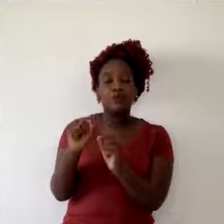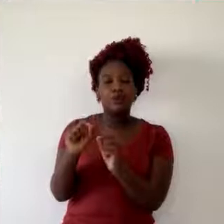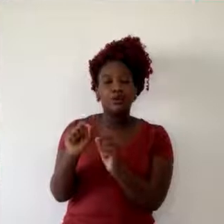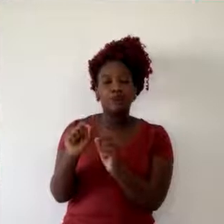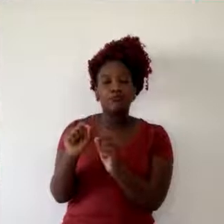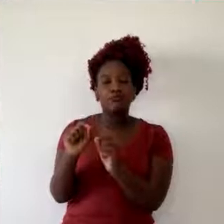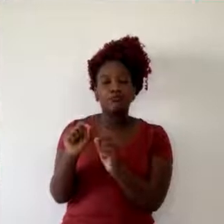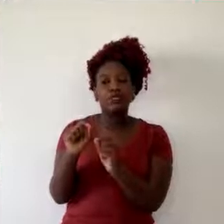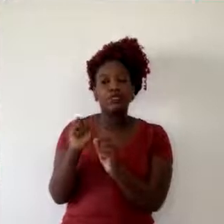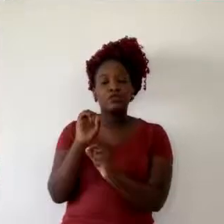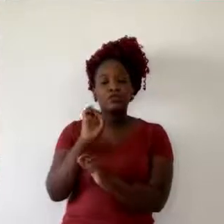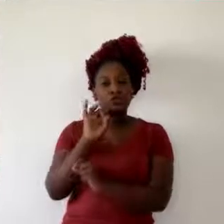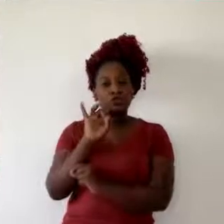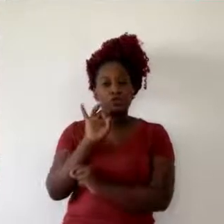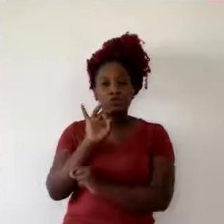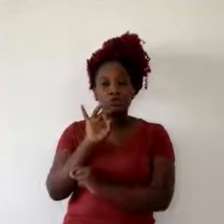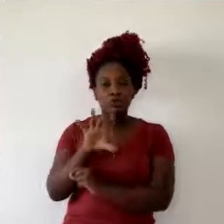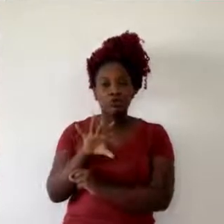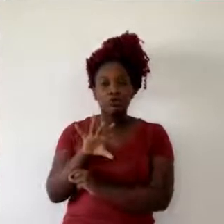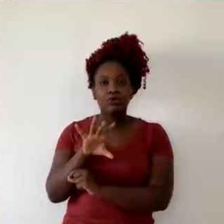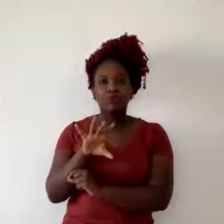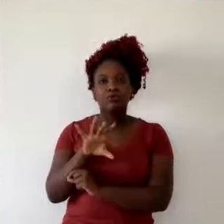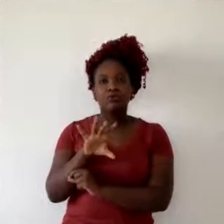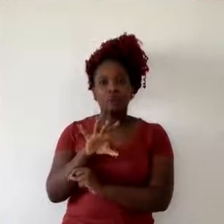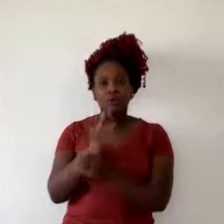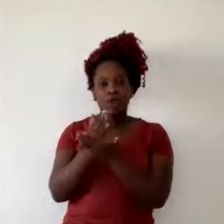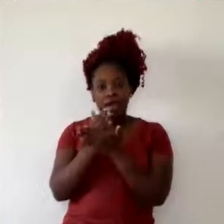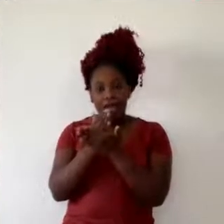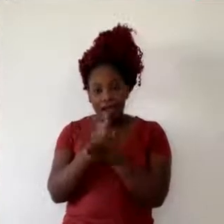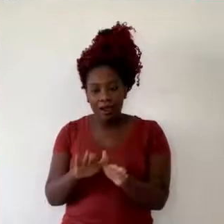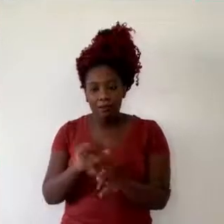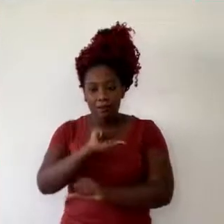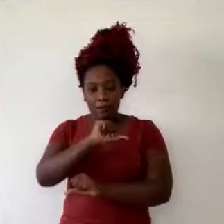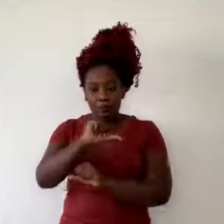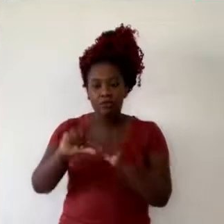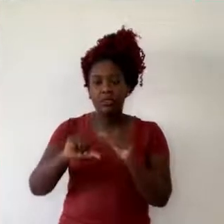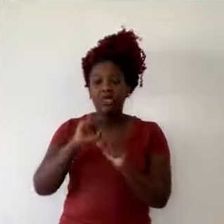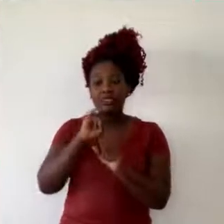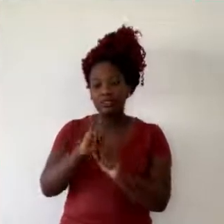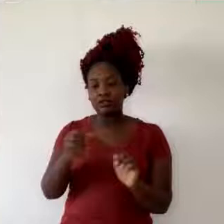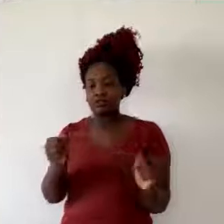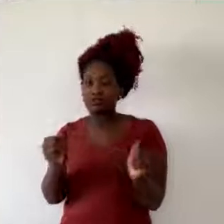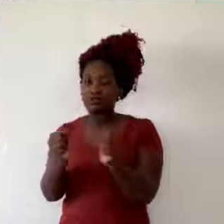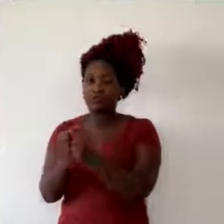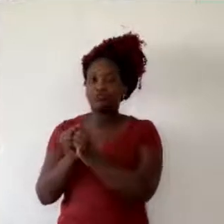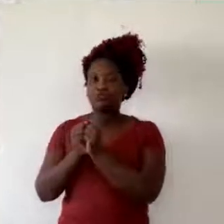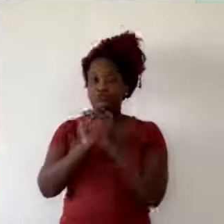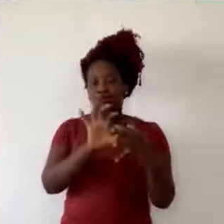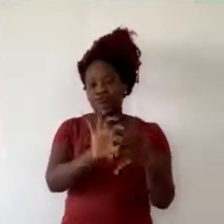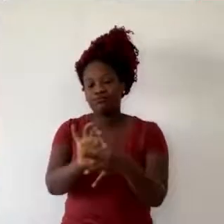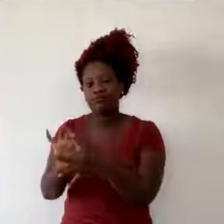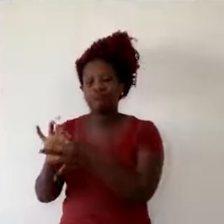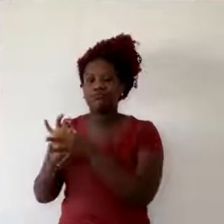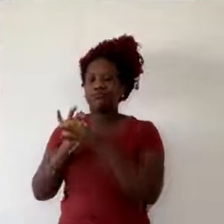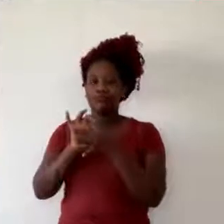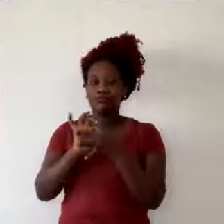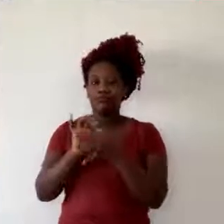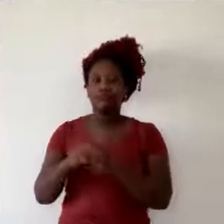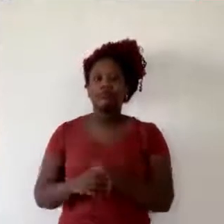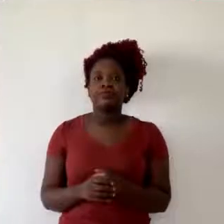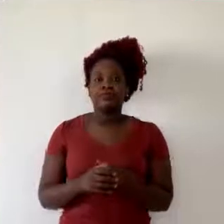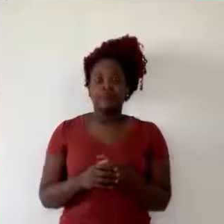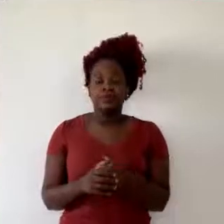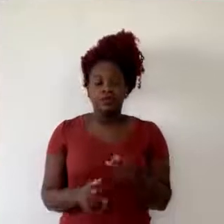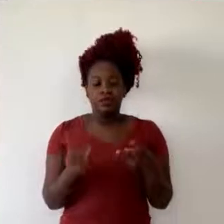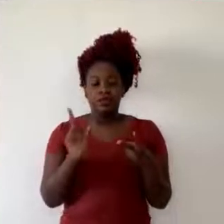that we are only going to walk away from this, because complex issues may not only be addressed